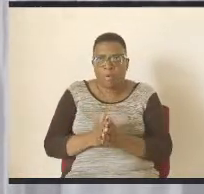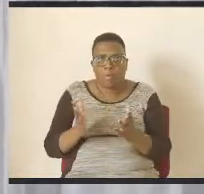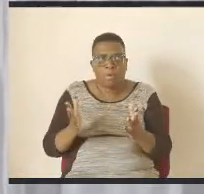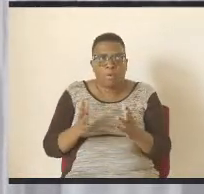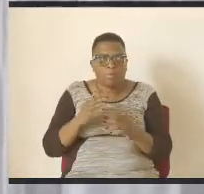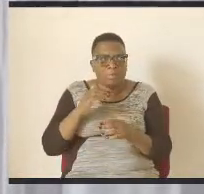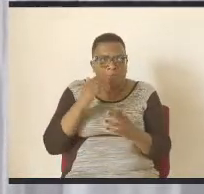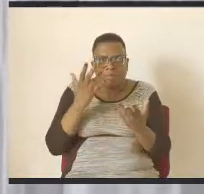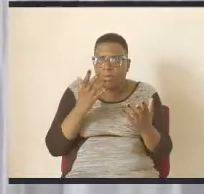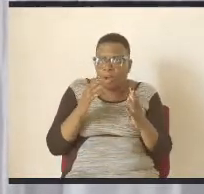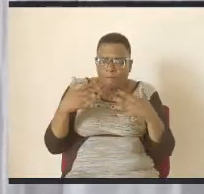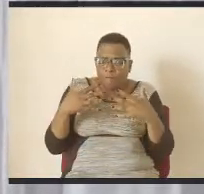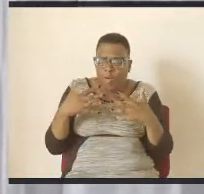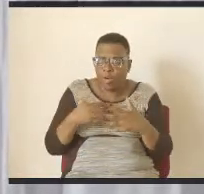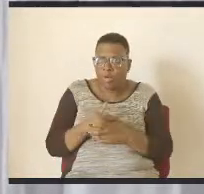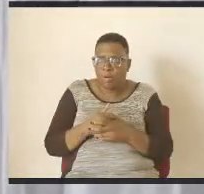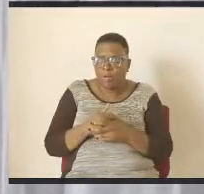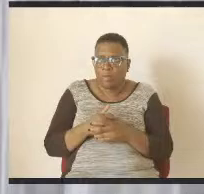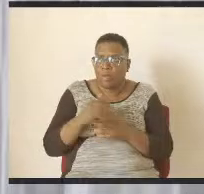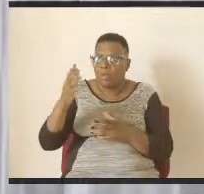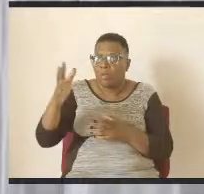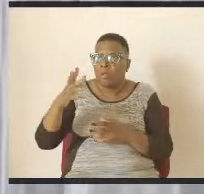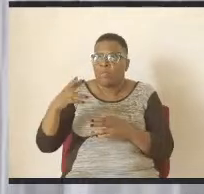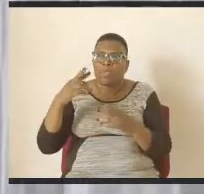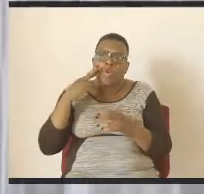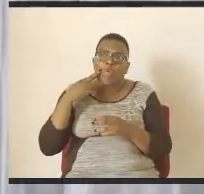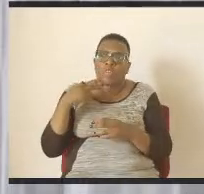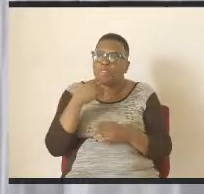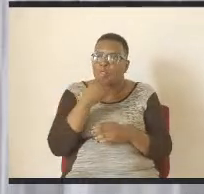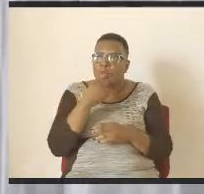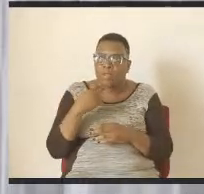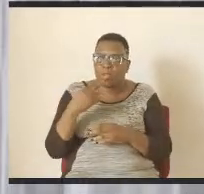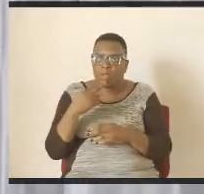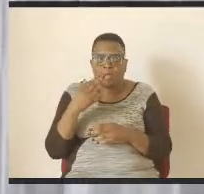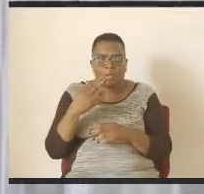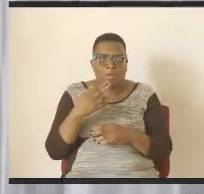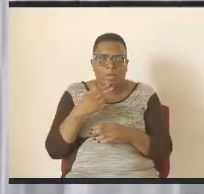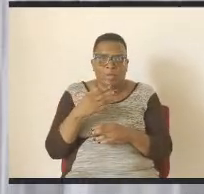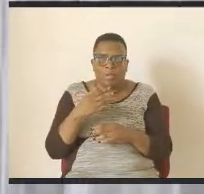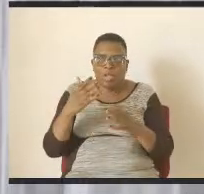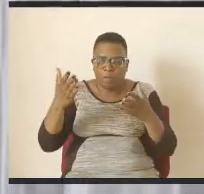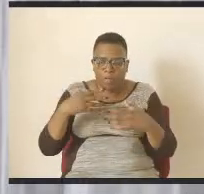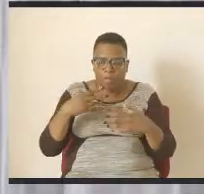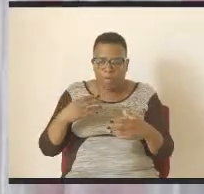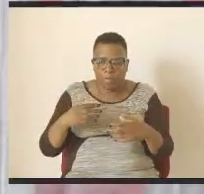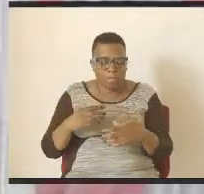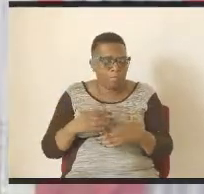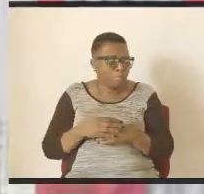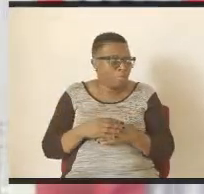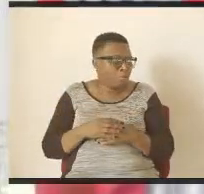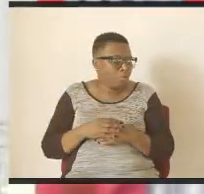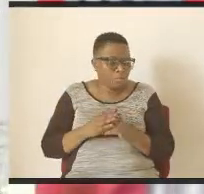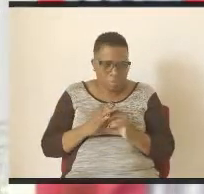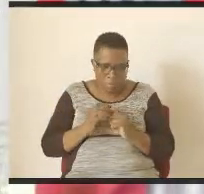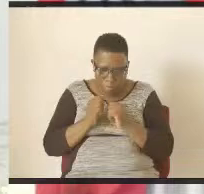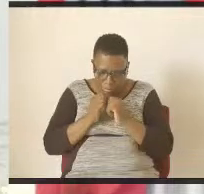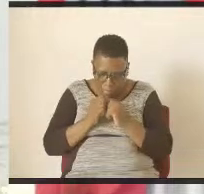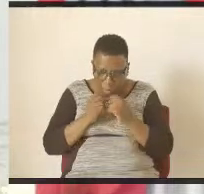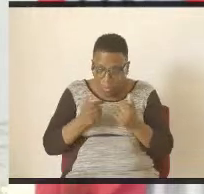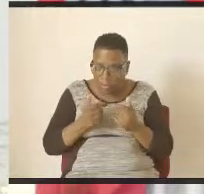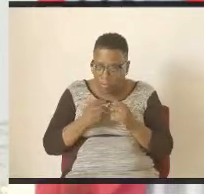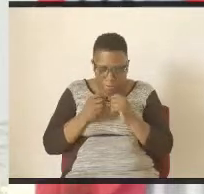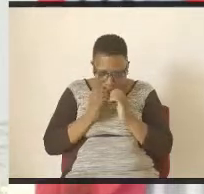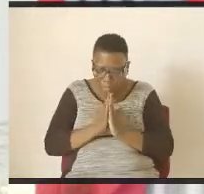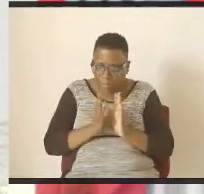not standing up. We hear people having discussions in the lunchroom about Jesus and misrepresenting Christianity and all these things, and we